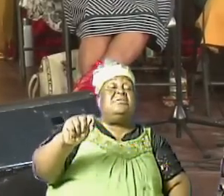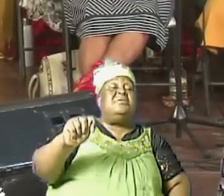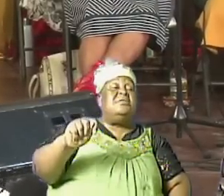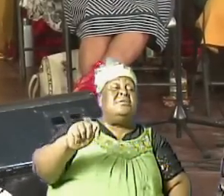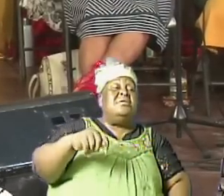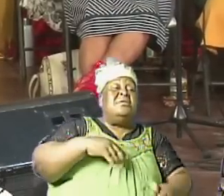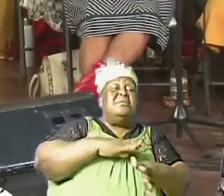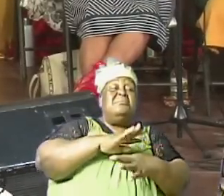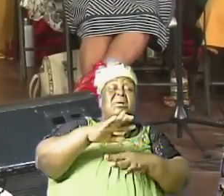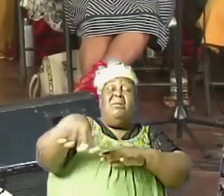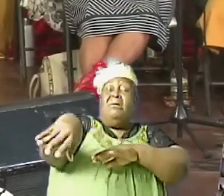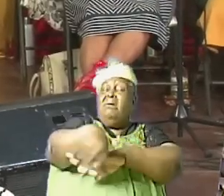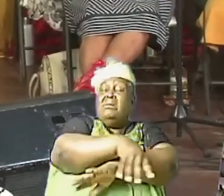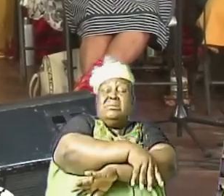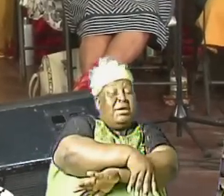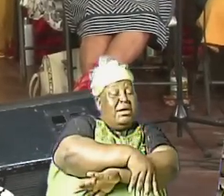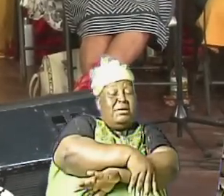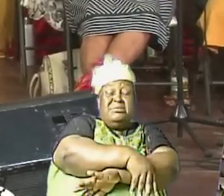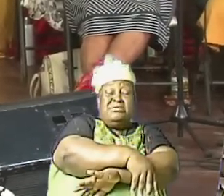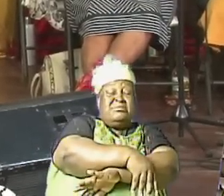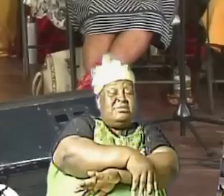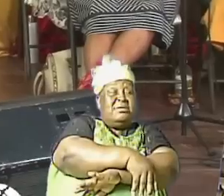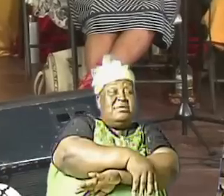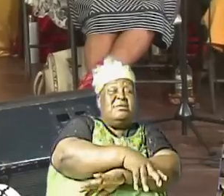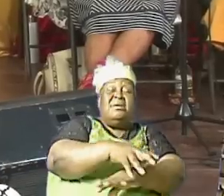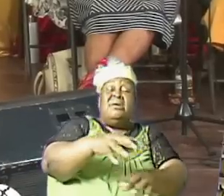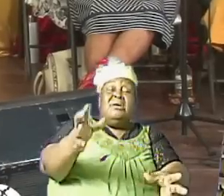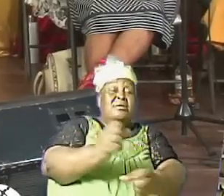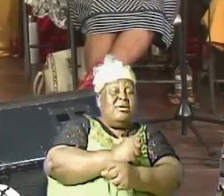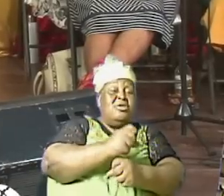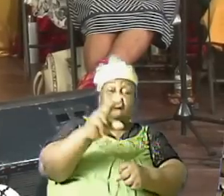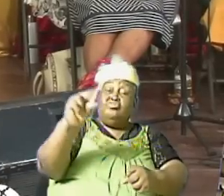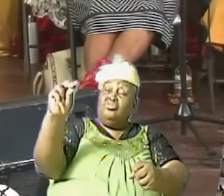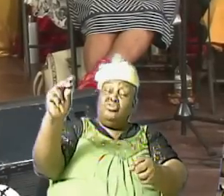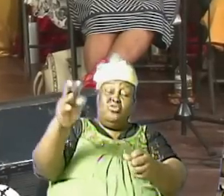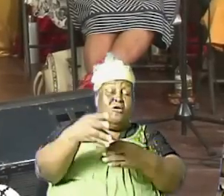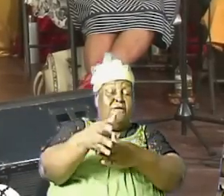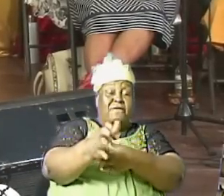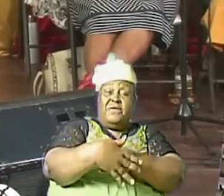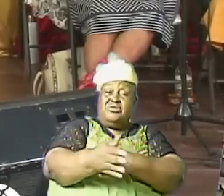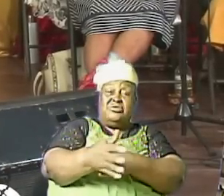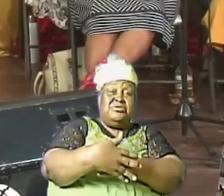They were out there all night, caught nothing.